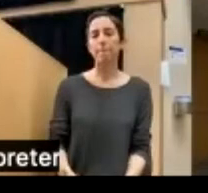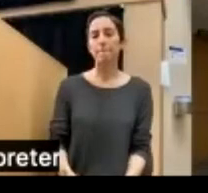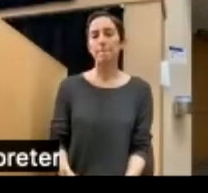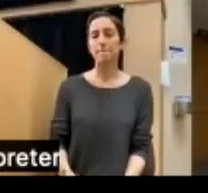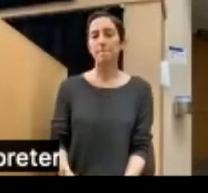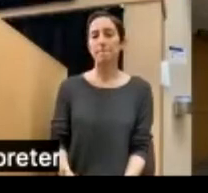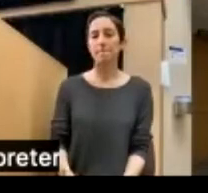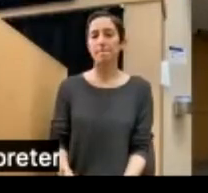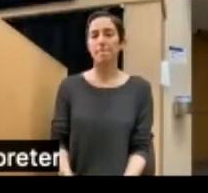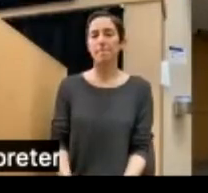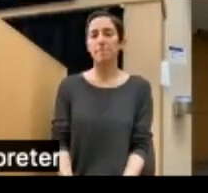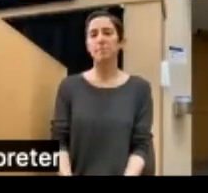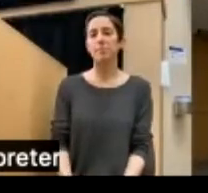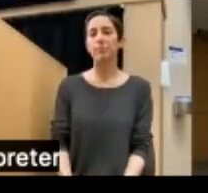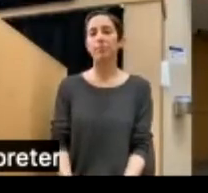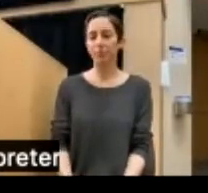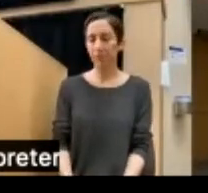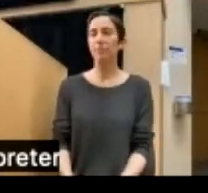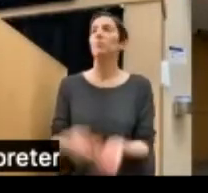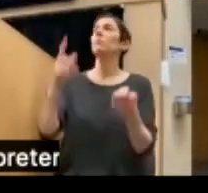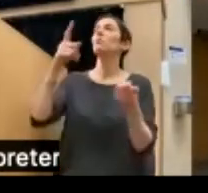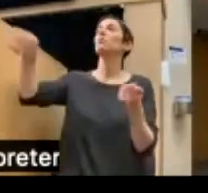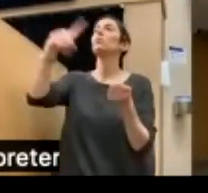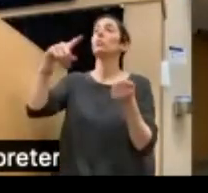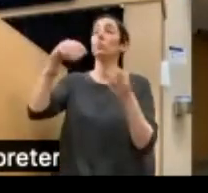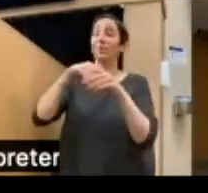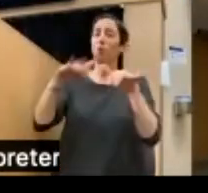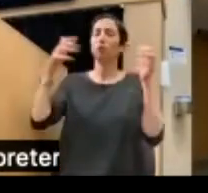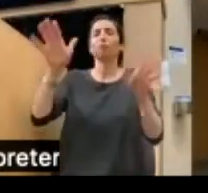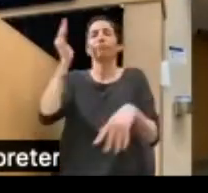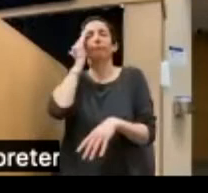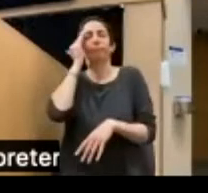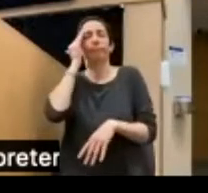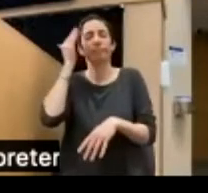But I don't have to tell any of you in this audience what kindness is because